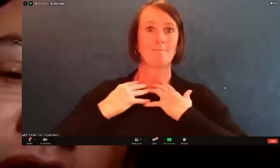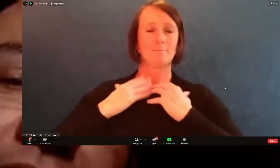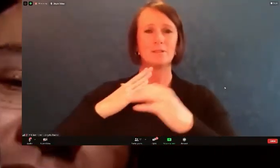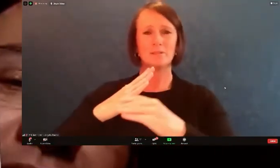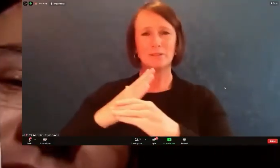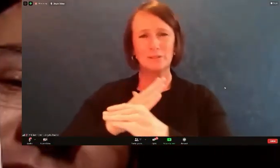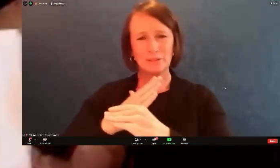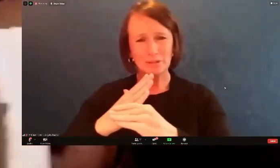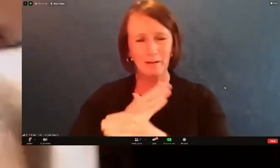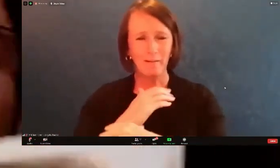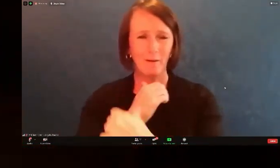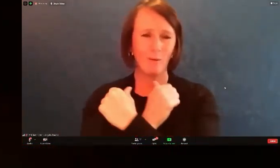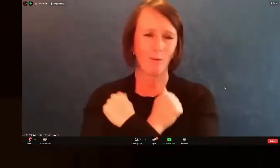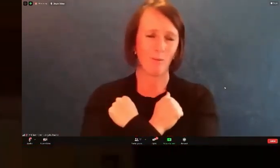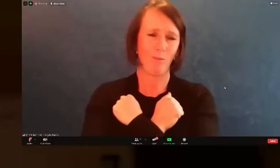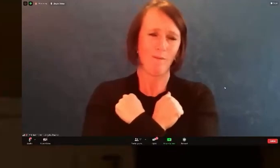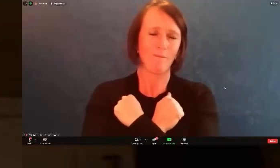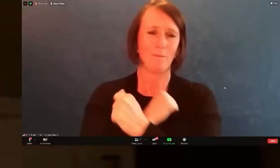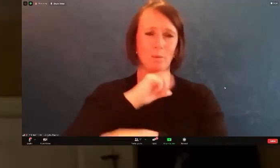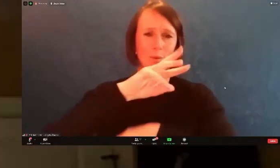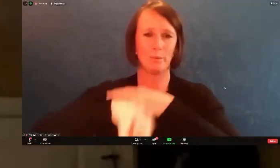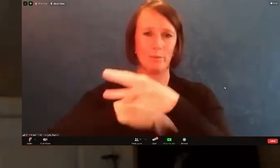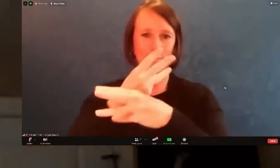your love with the world.